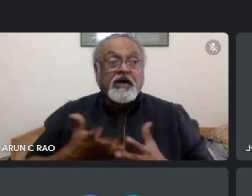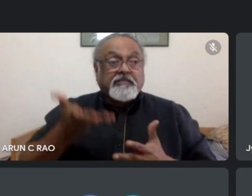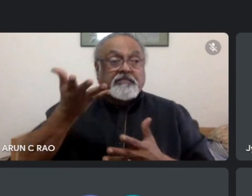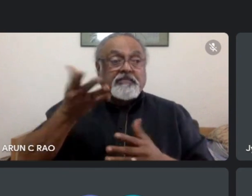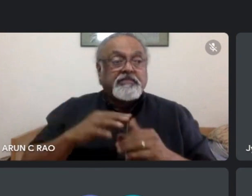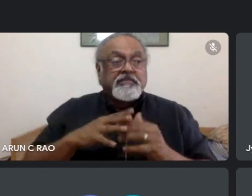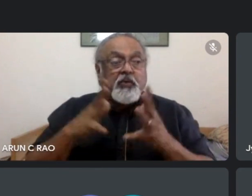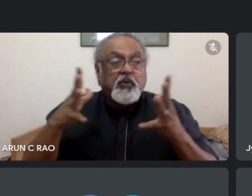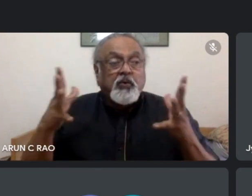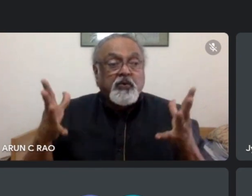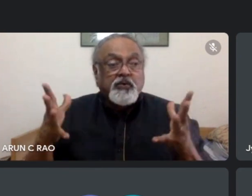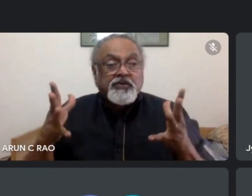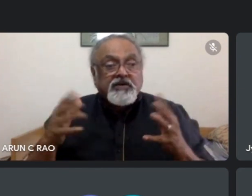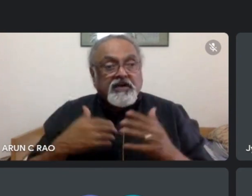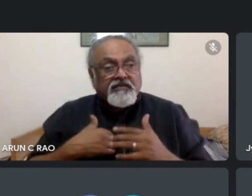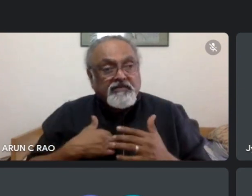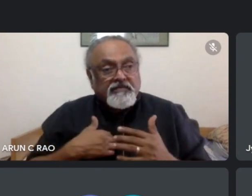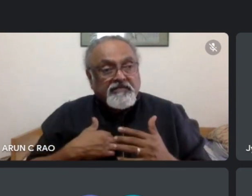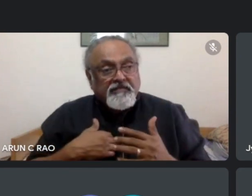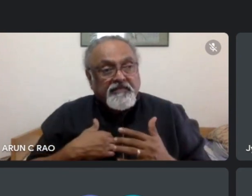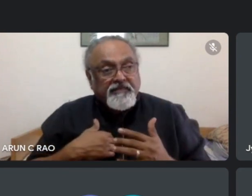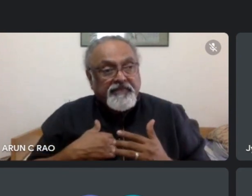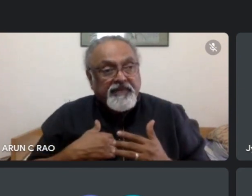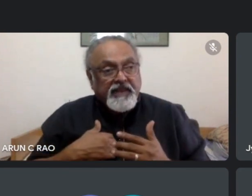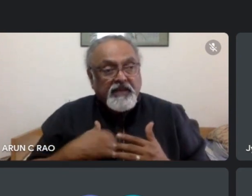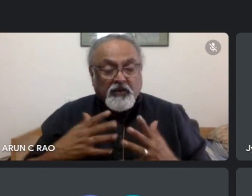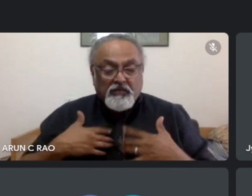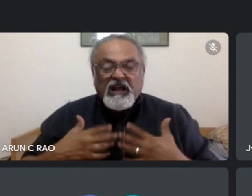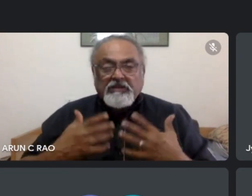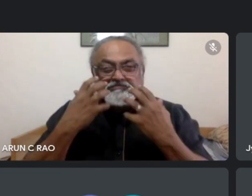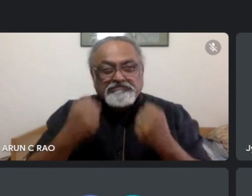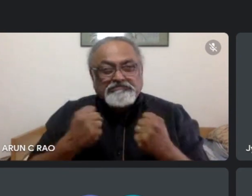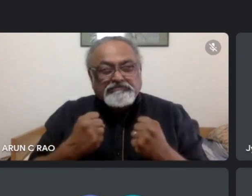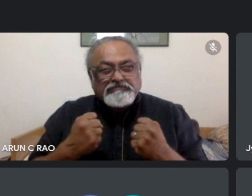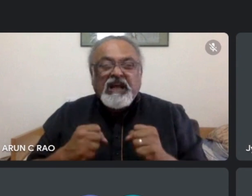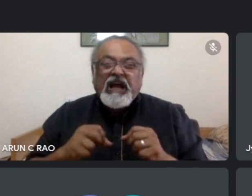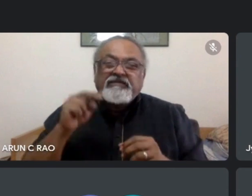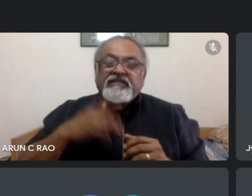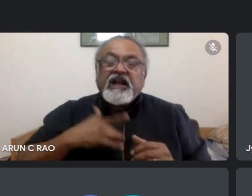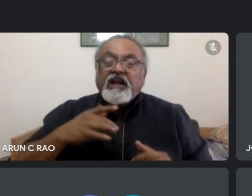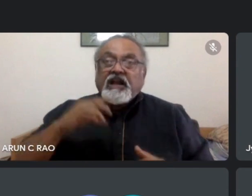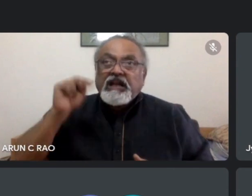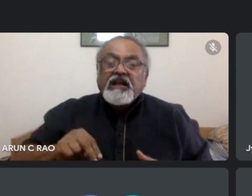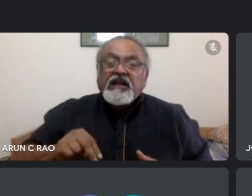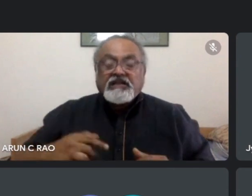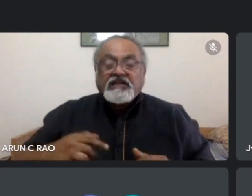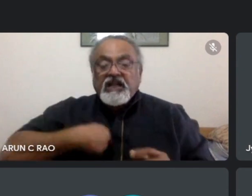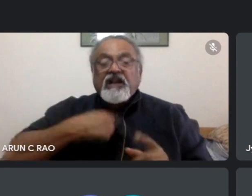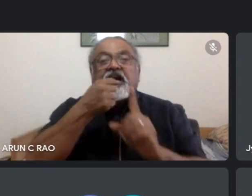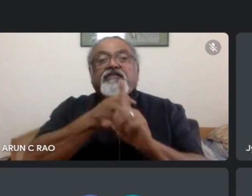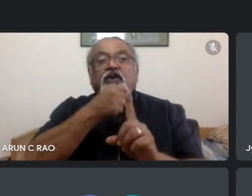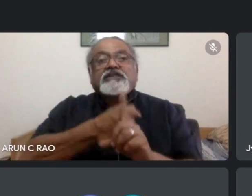And I feel that that need for self advocacy has grown even more within me.